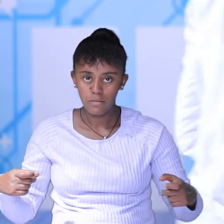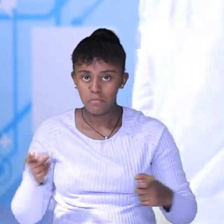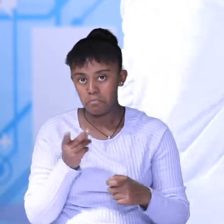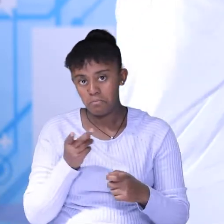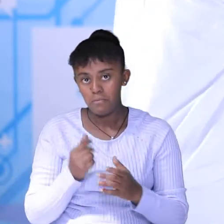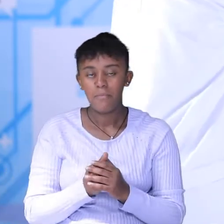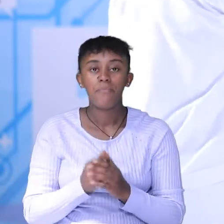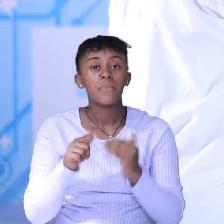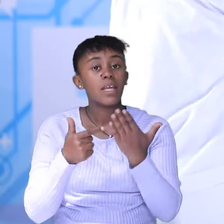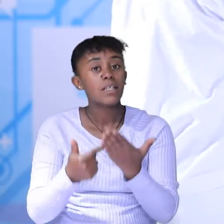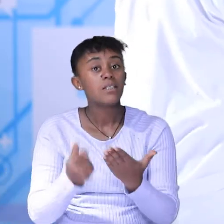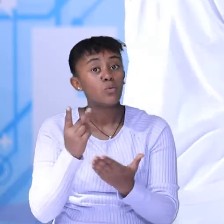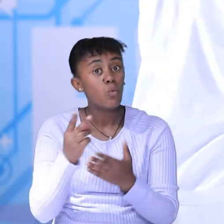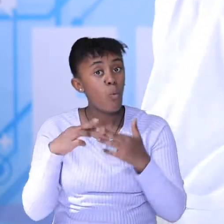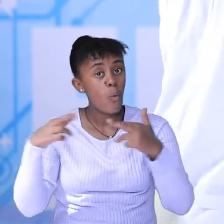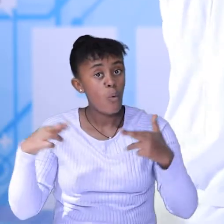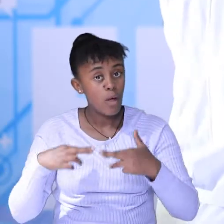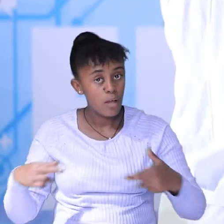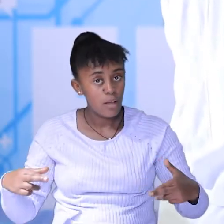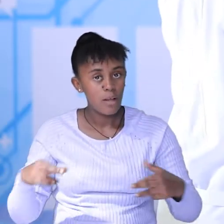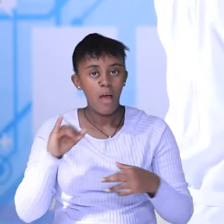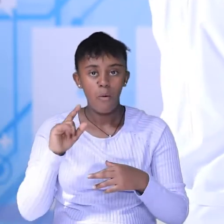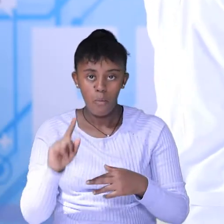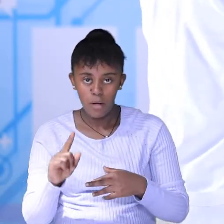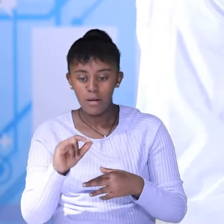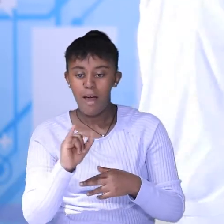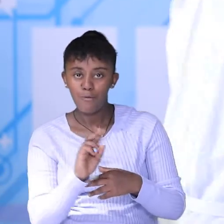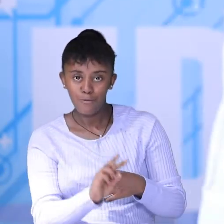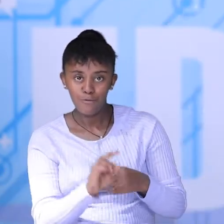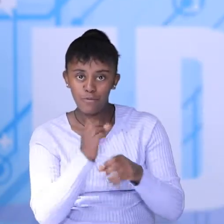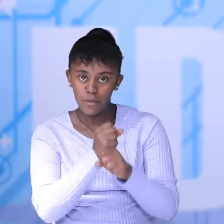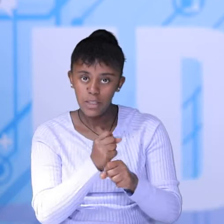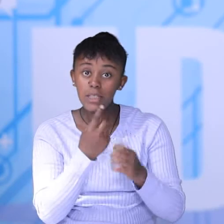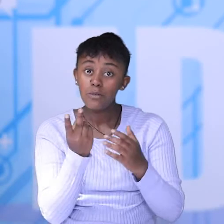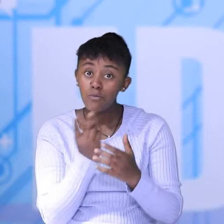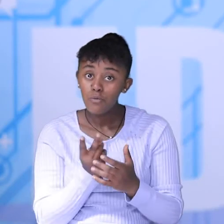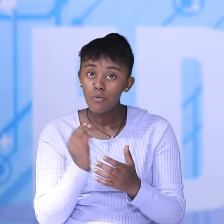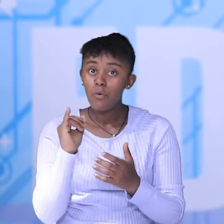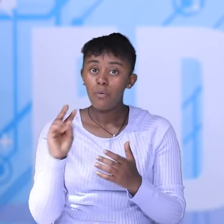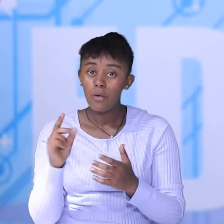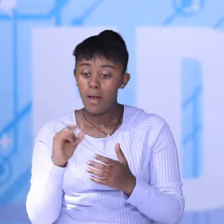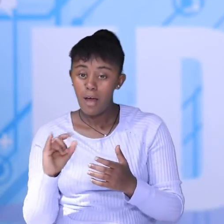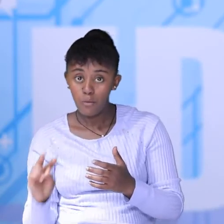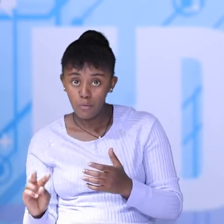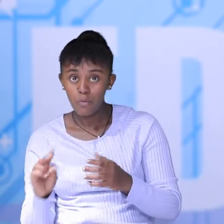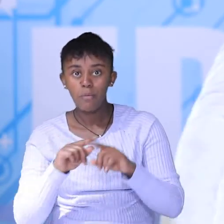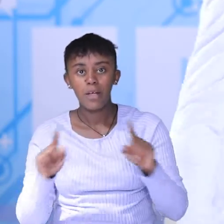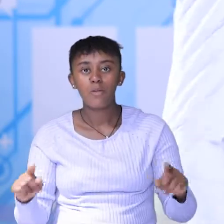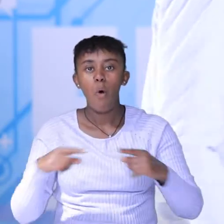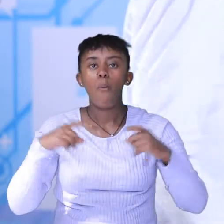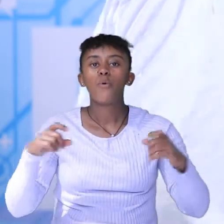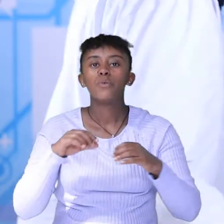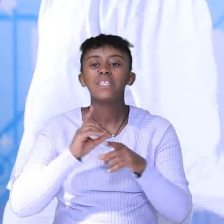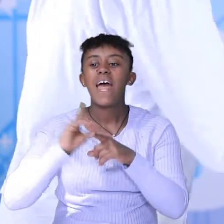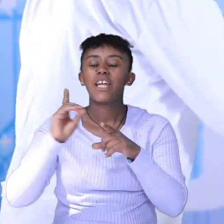So these two wires carries a current of I1 and I2. These two wires carries a current of I1 and I2 but opposite